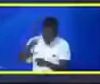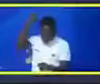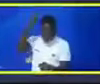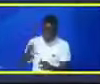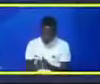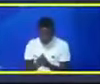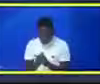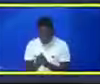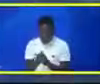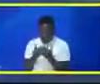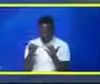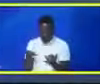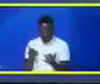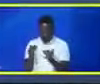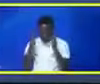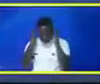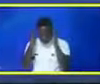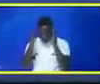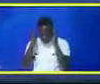Hear me.